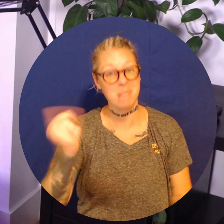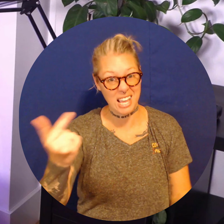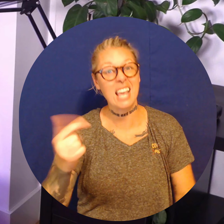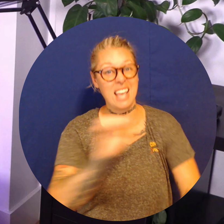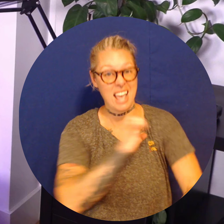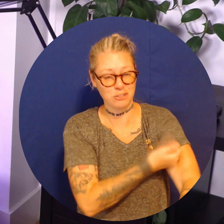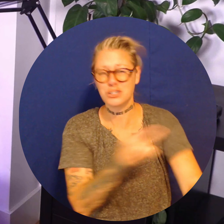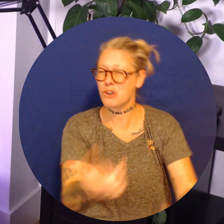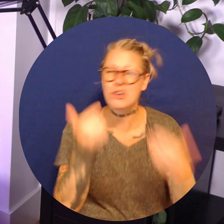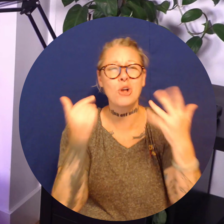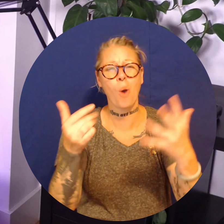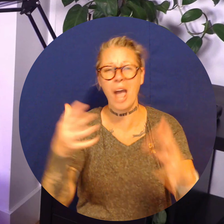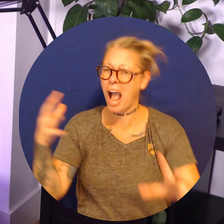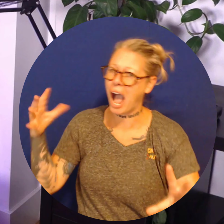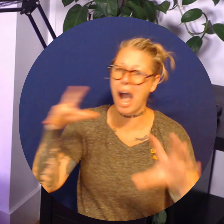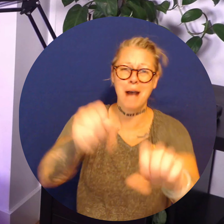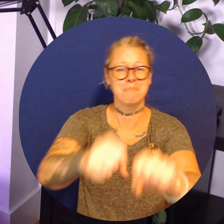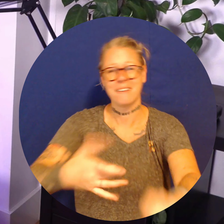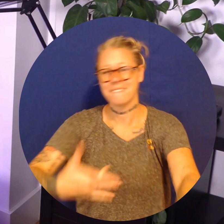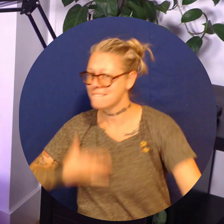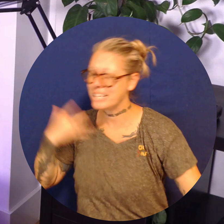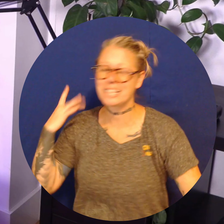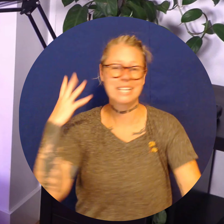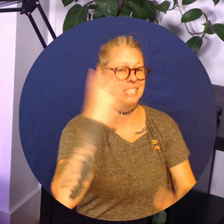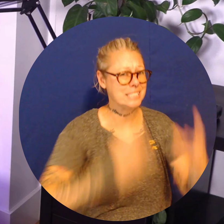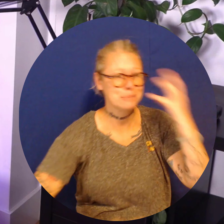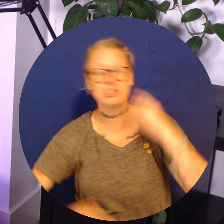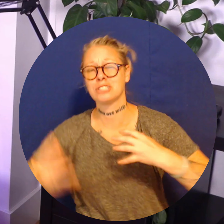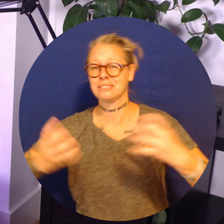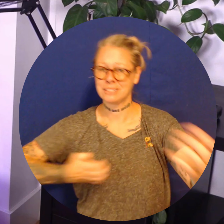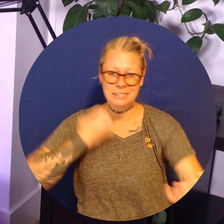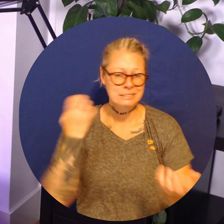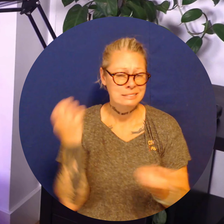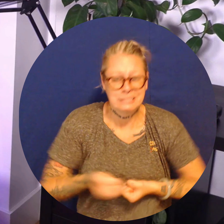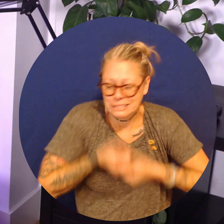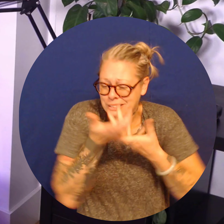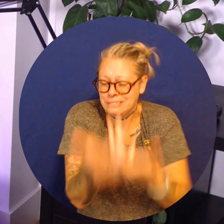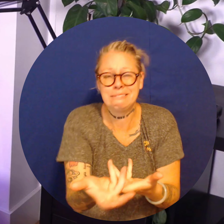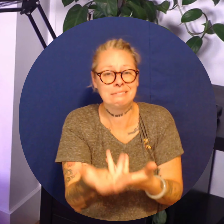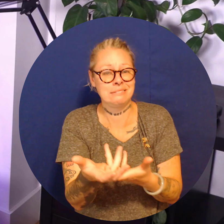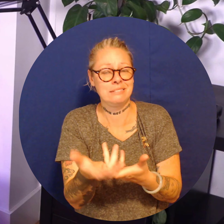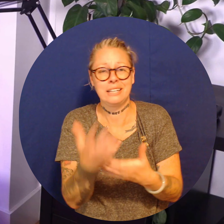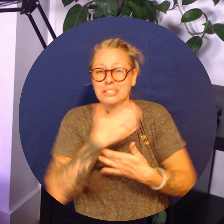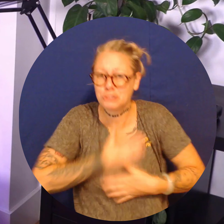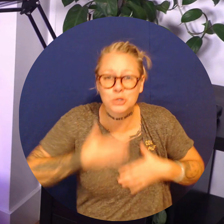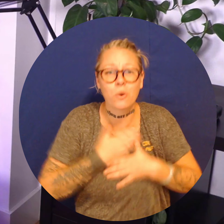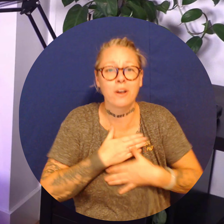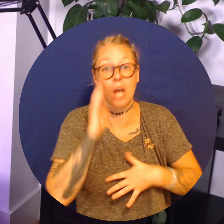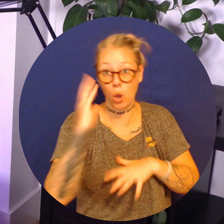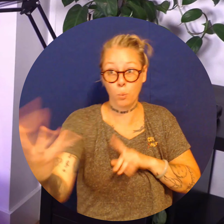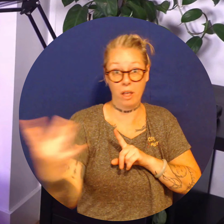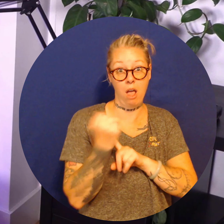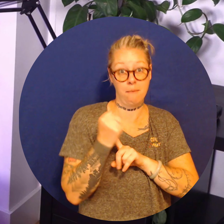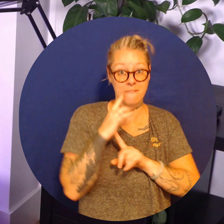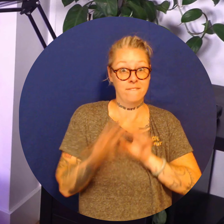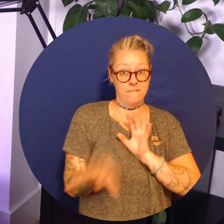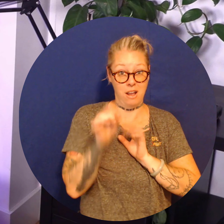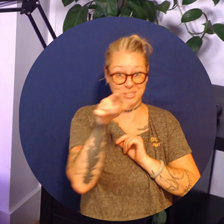energy and like just go after it and feel it and express it and enjoy it and let it find you and it will